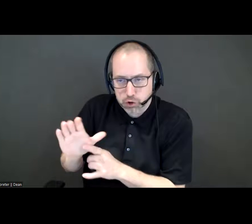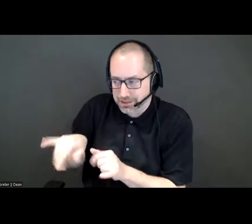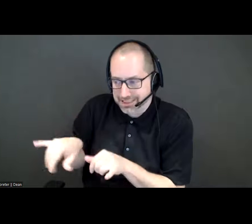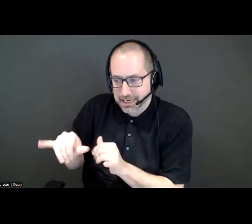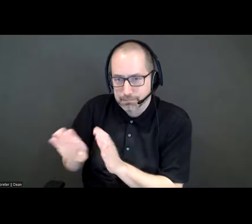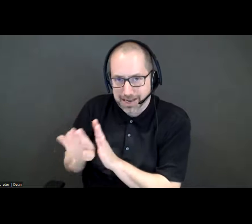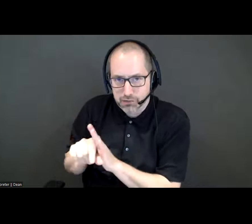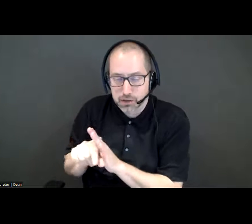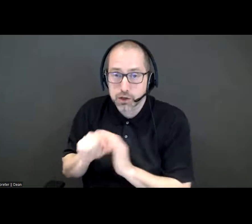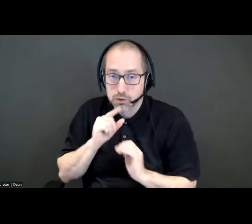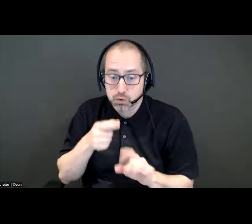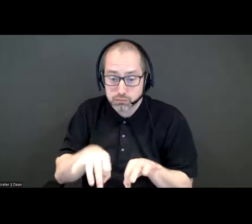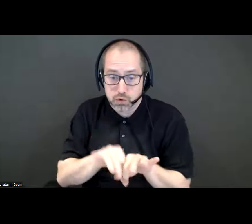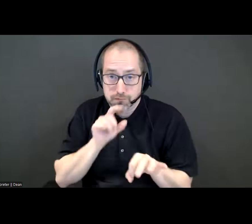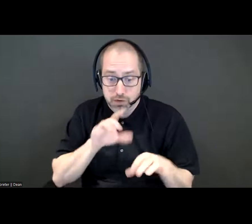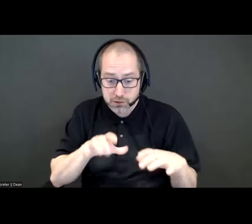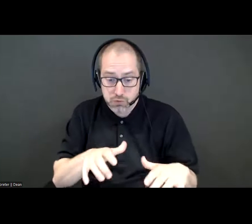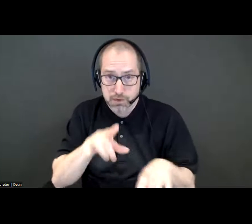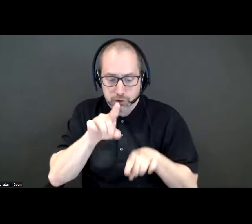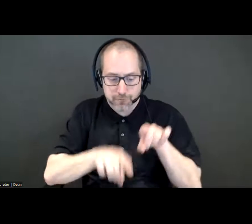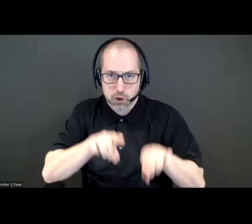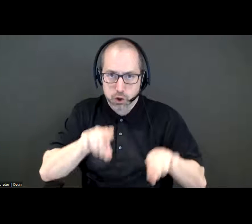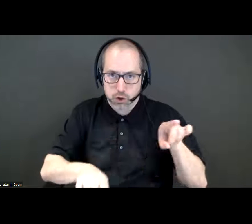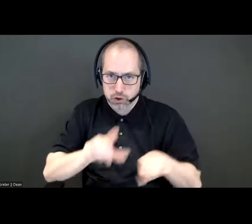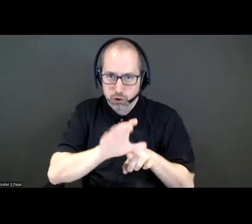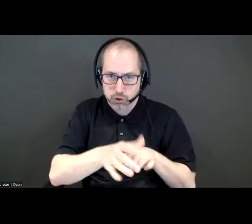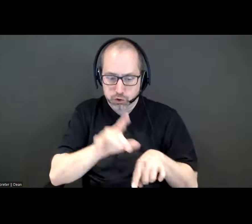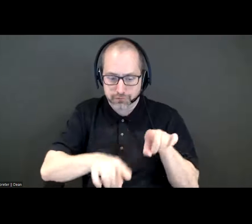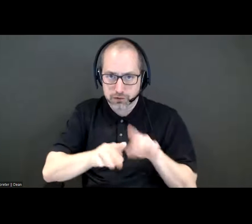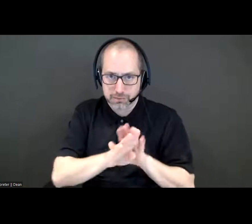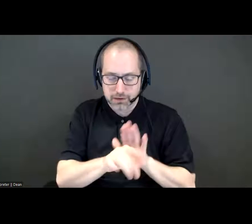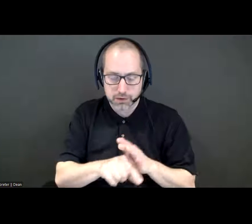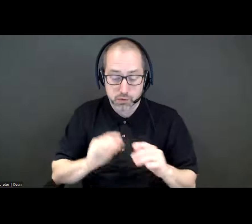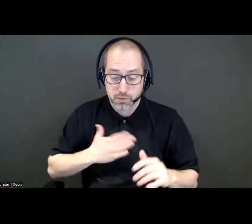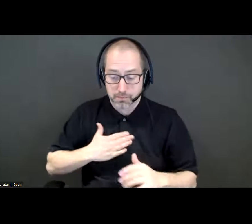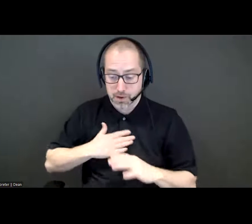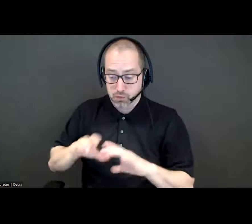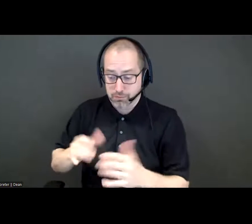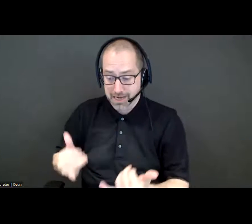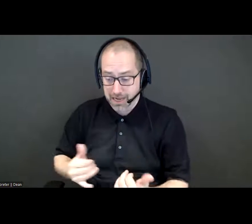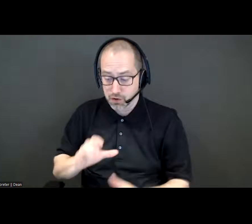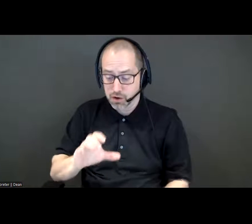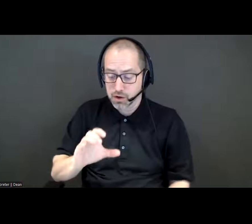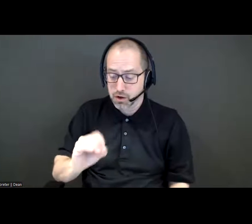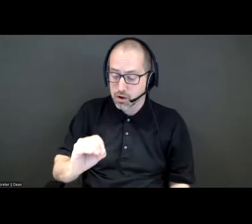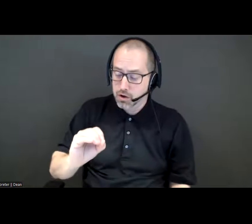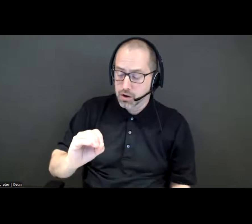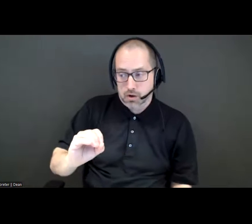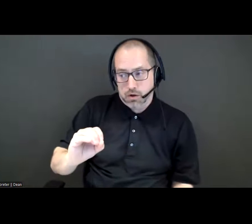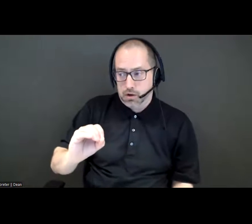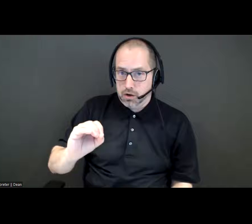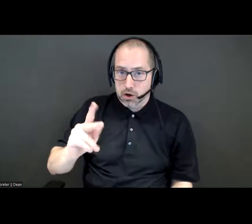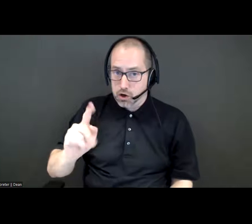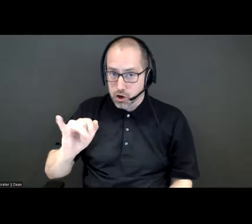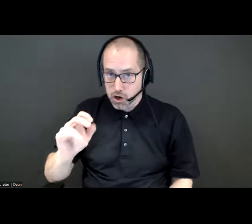is diversity. Oh, and in our group now comes from Cochrane and Calgary and Edmonton. 2 of them I haven't even